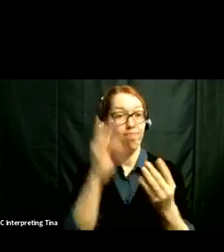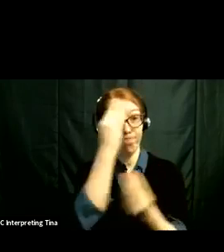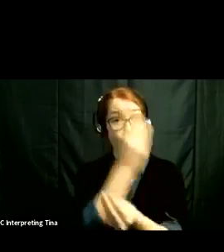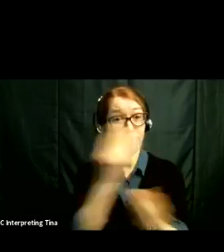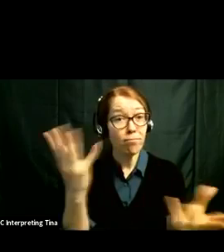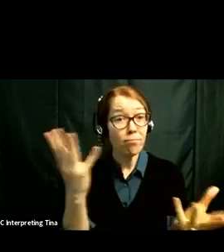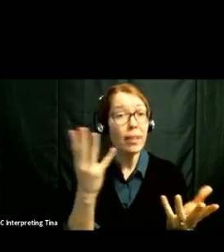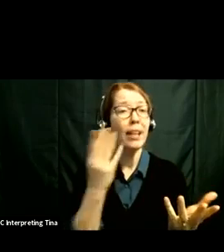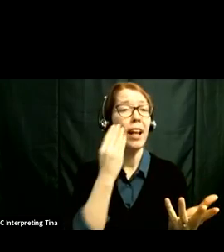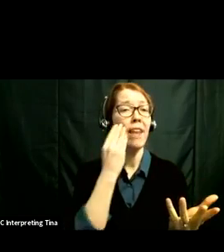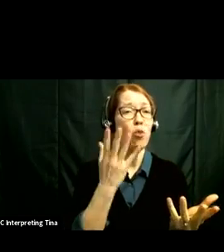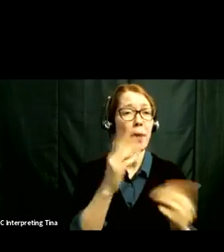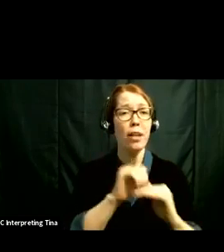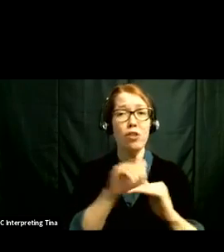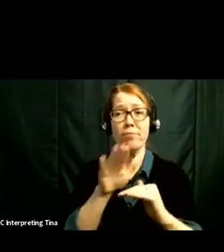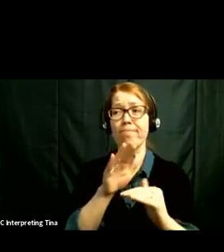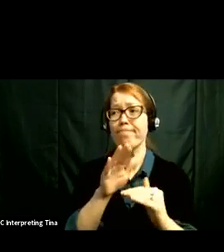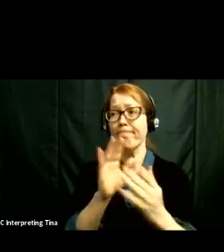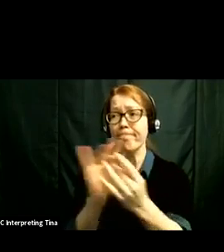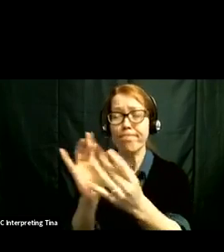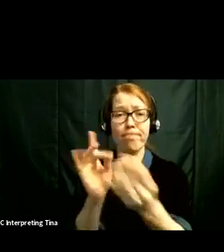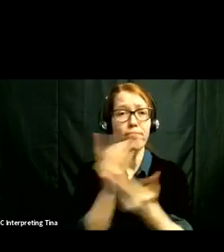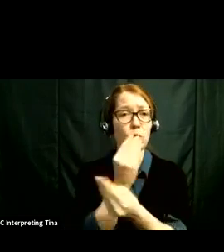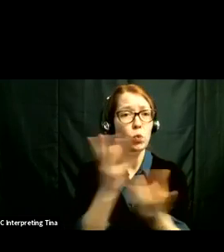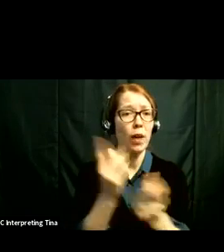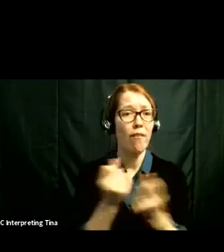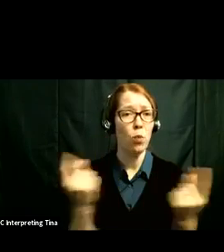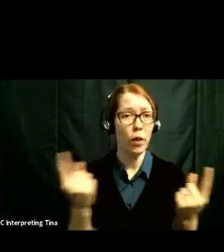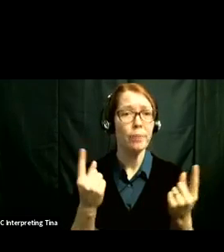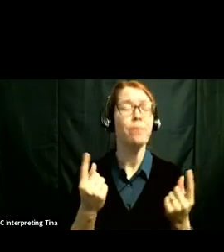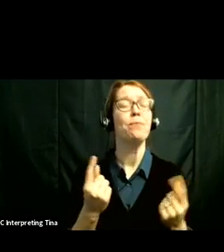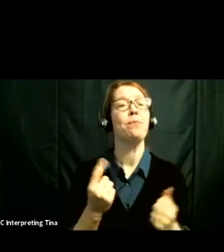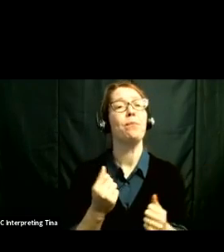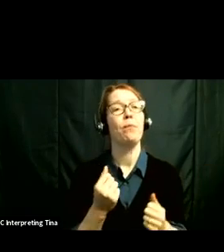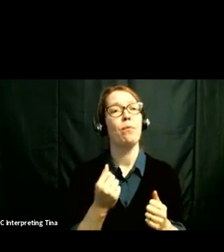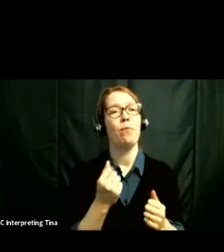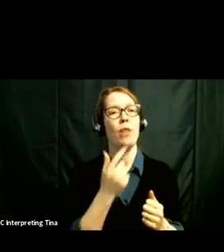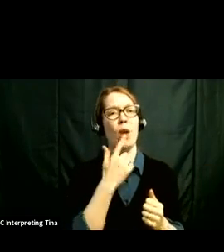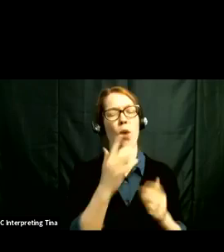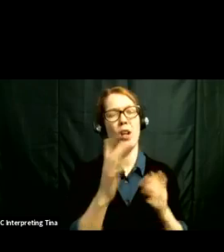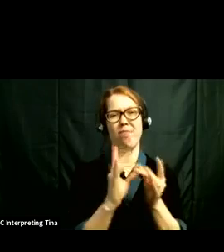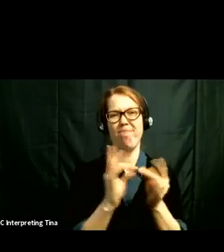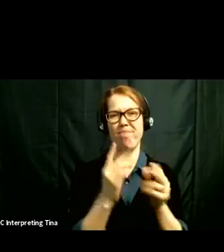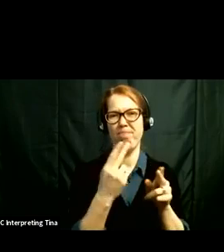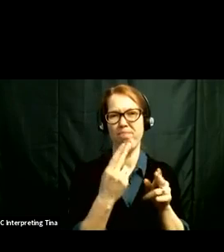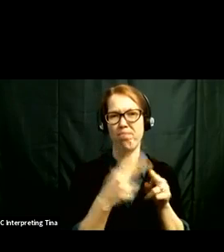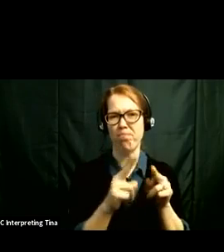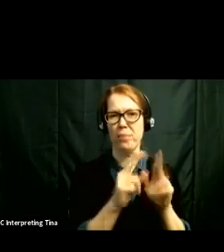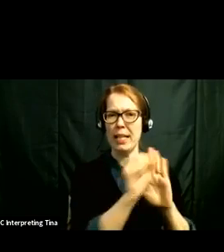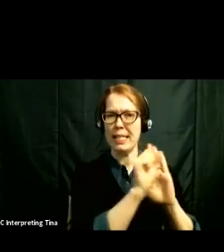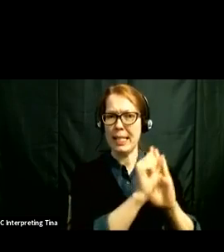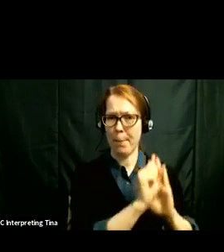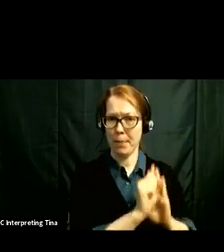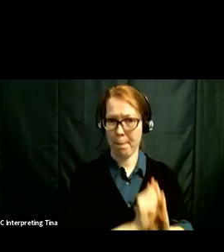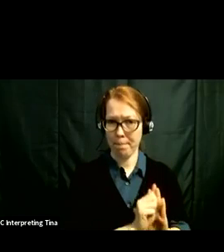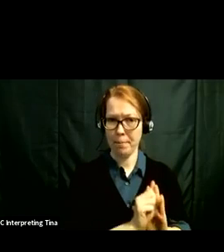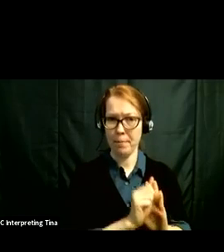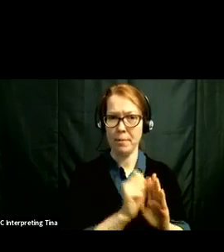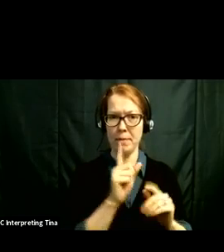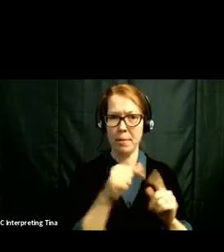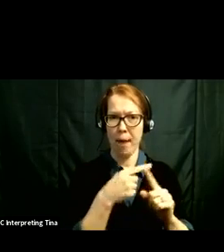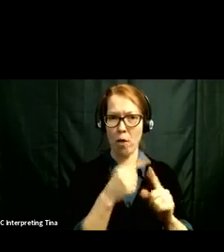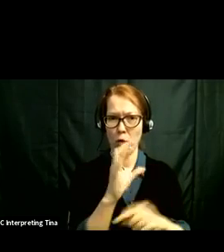getting information out. I want to touch on the symptoms, COVID symptoms. I know that you've